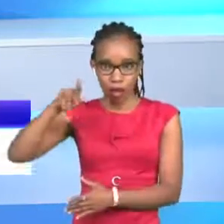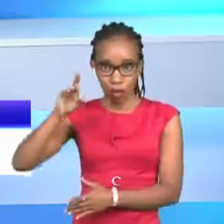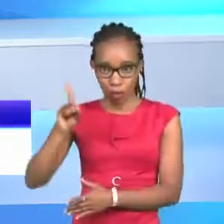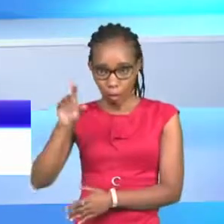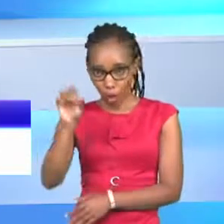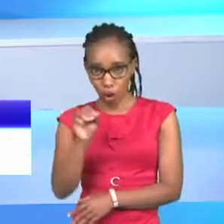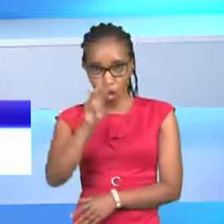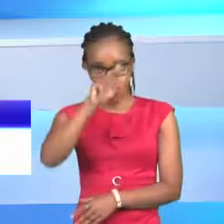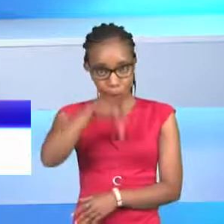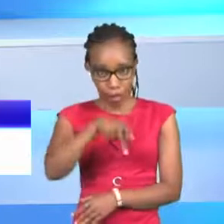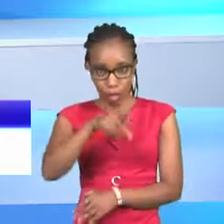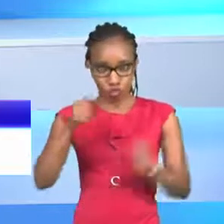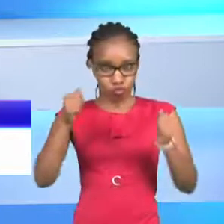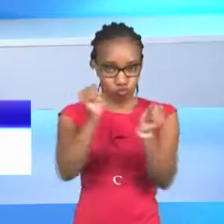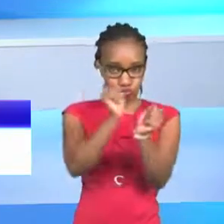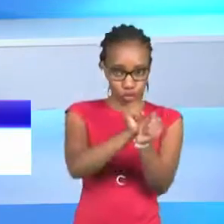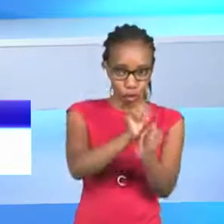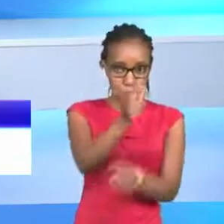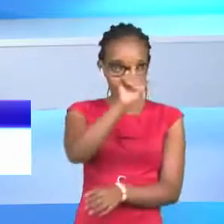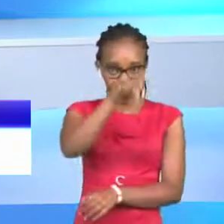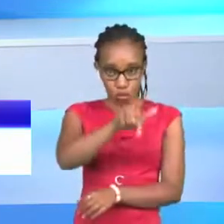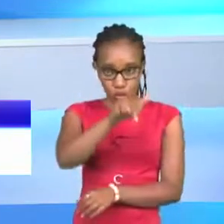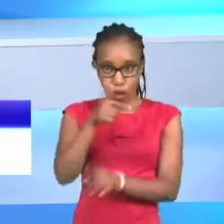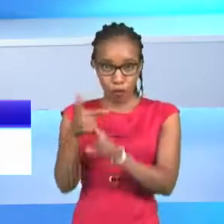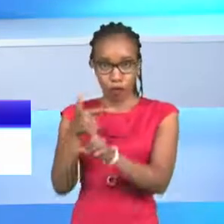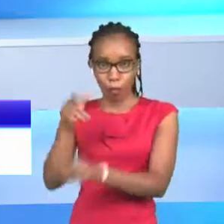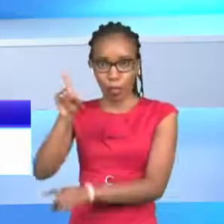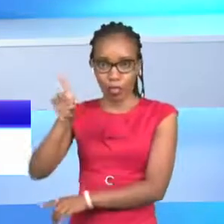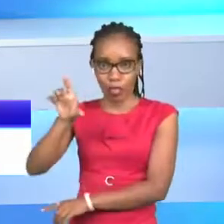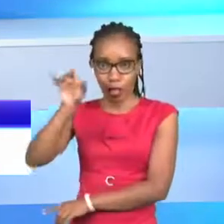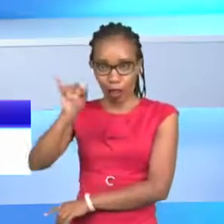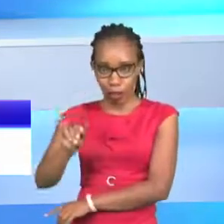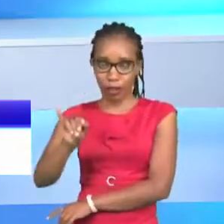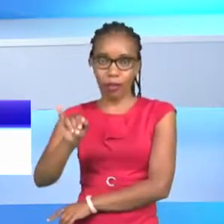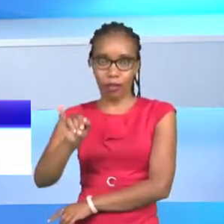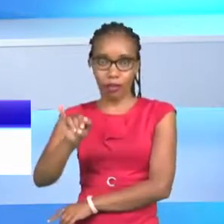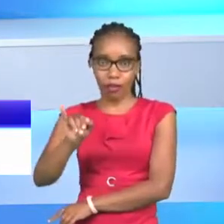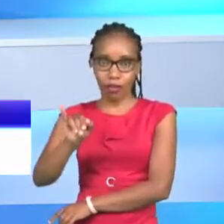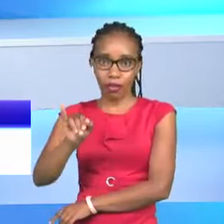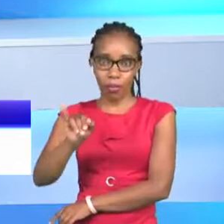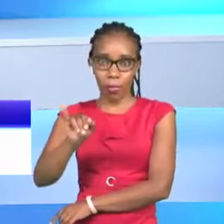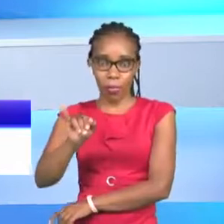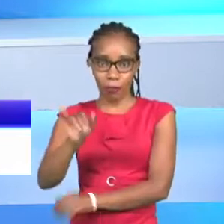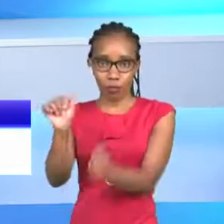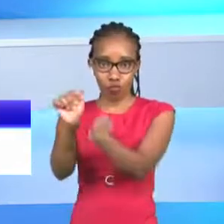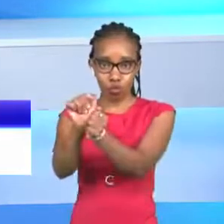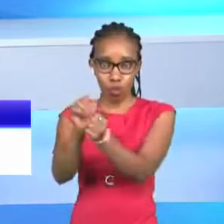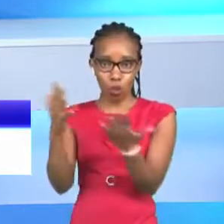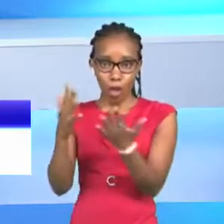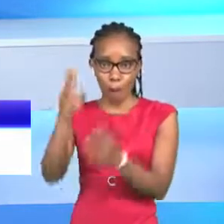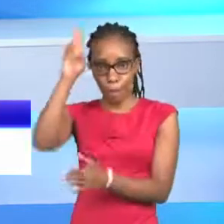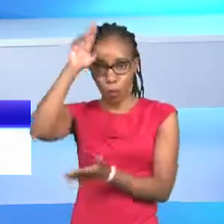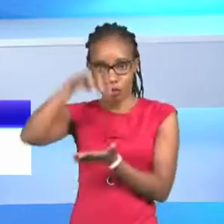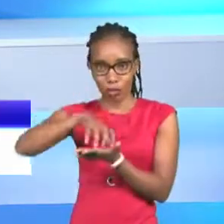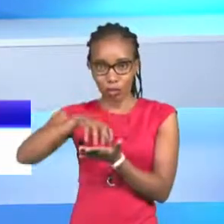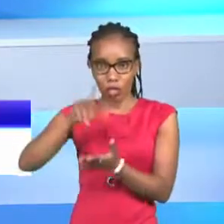was arrested in Nairobi today by detectives from the Directorate of Criminal Investigations, DCI, and detained at Kilelesho Police